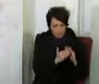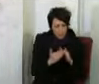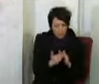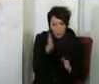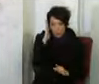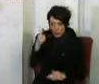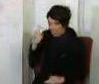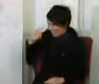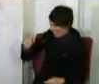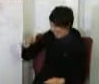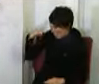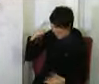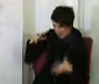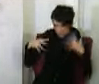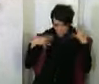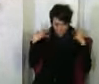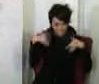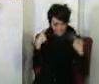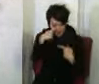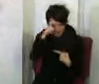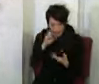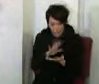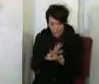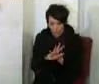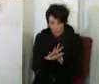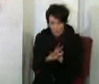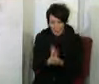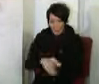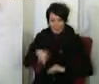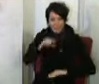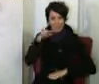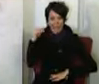they going to think I'm crazy because I want to become a pastor?